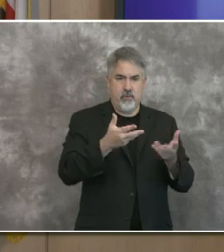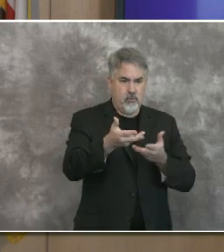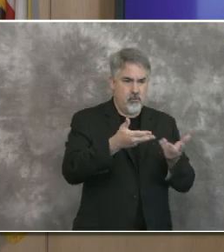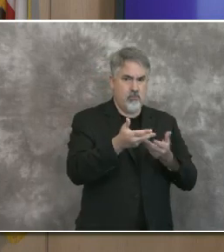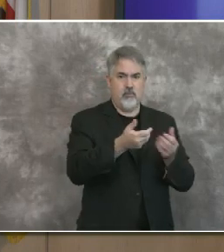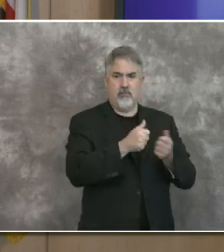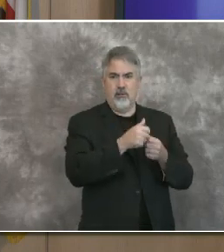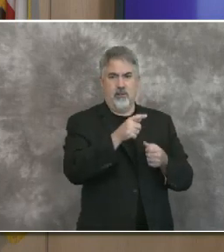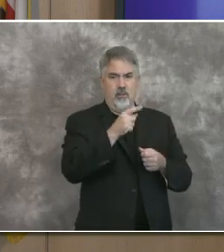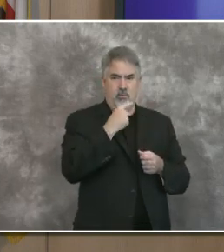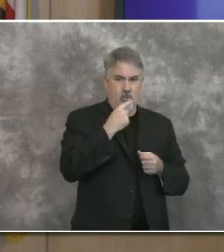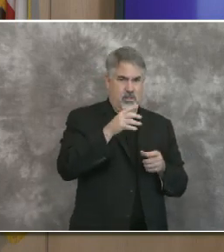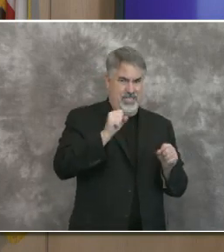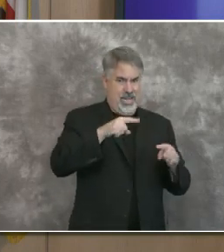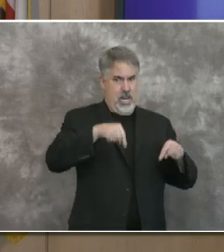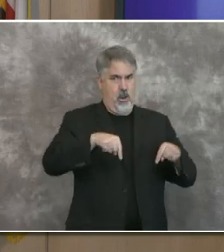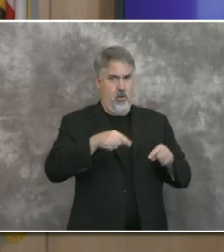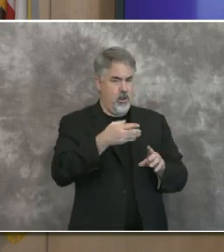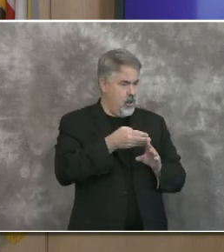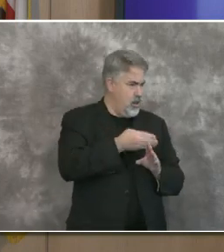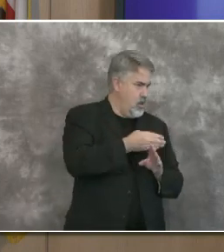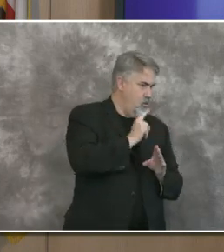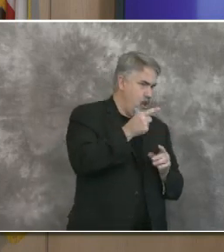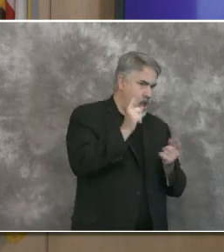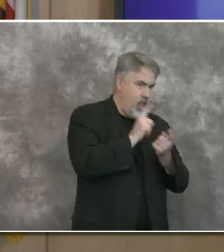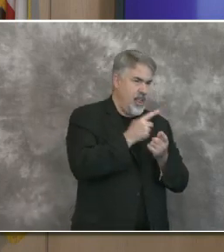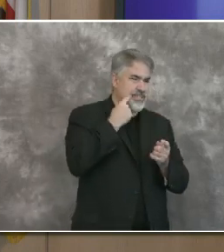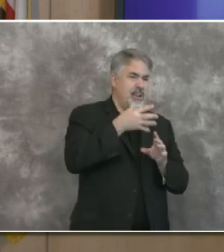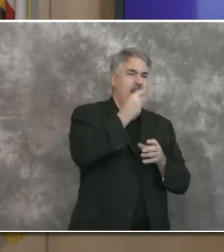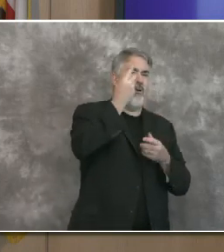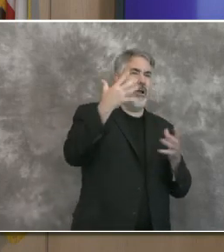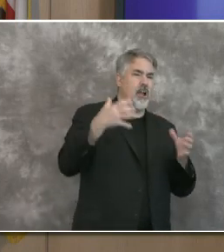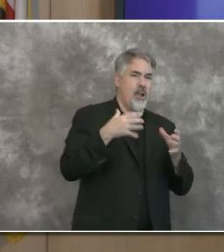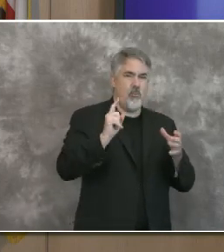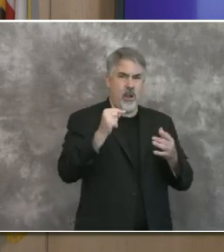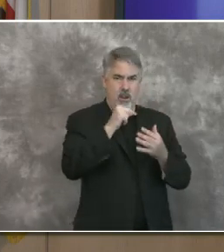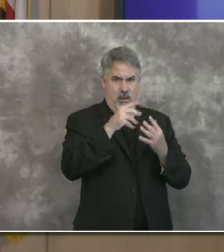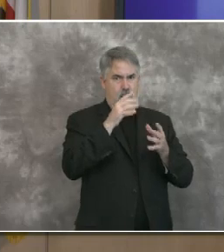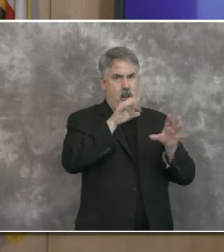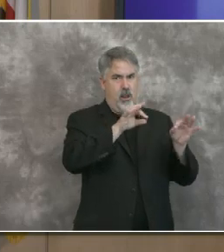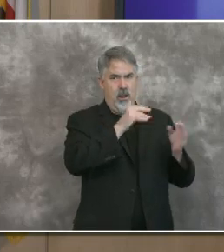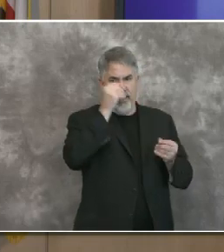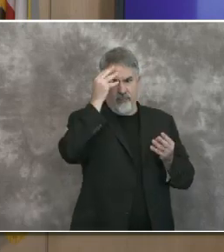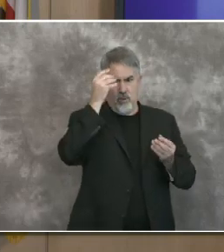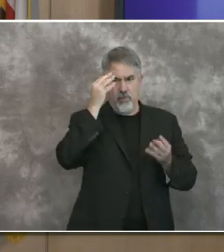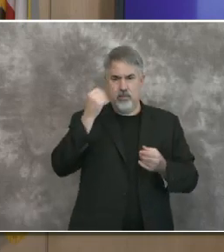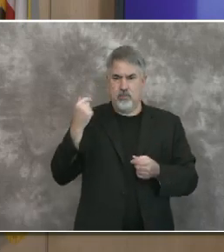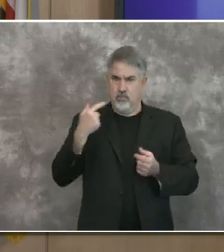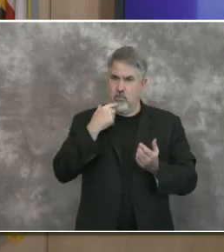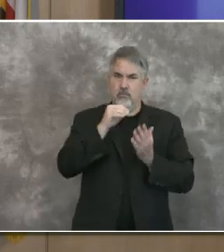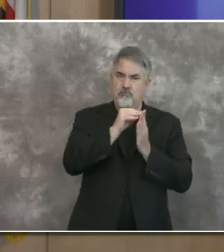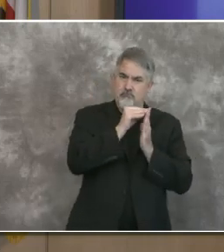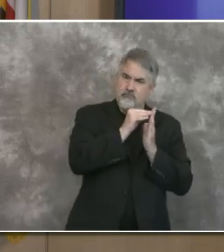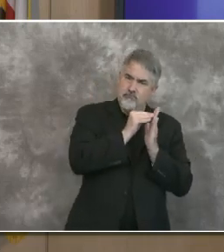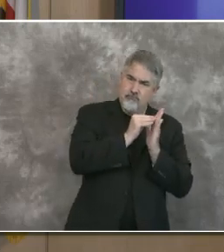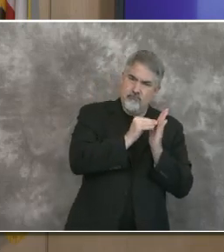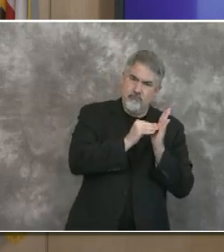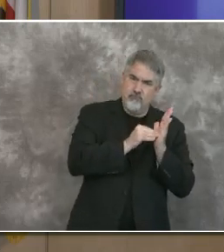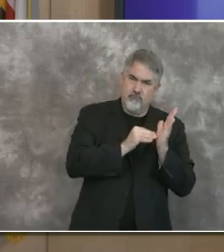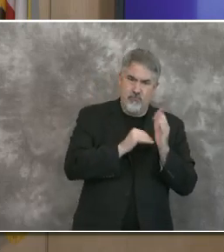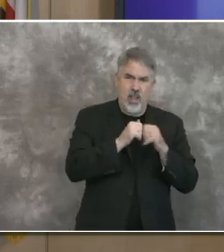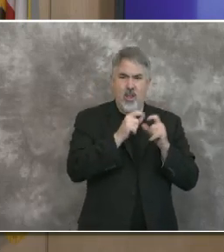close contact or been exposed to someone who's positive, and they're walking them through the steps for them to get a test, the things that they need to